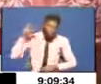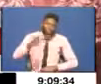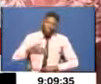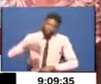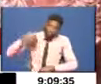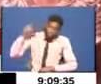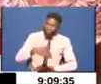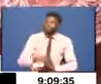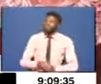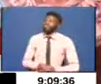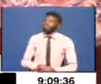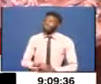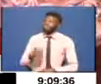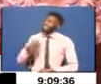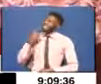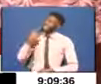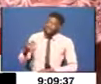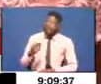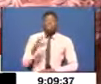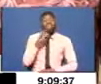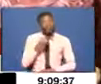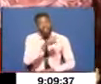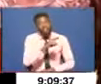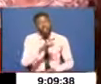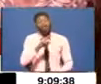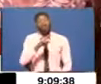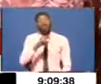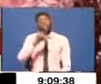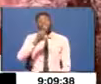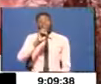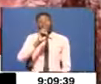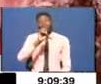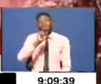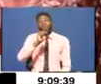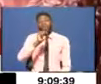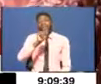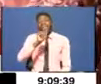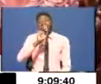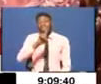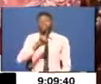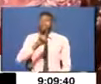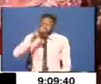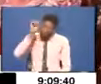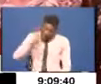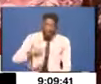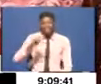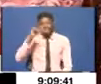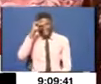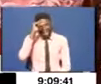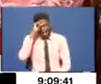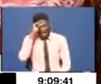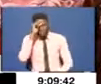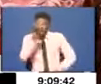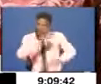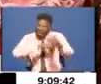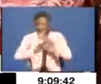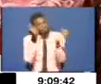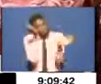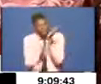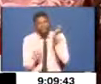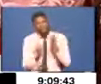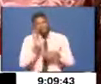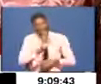Jambo achukuliwe hatua na serikali ili aweze kupatiwa funzo kulingana na vitendo vyake, kwa